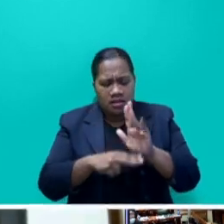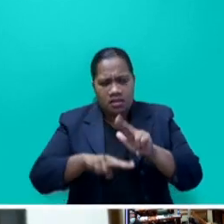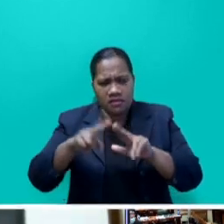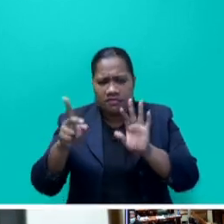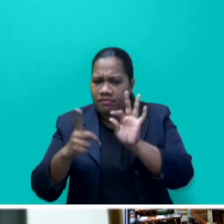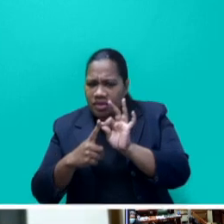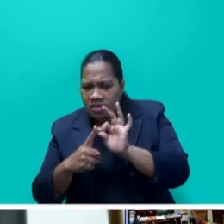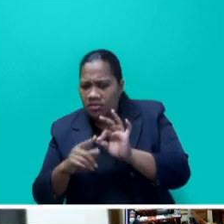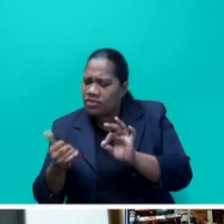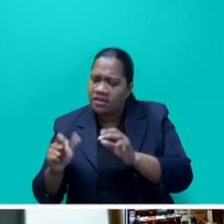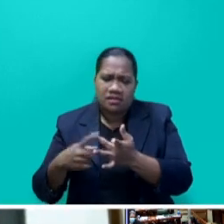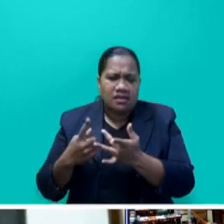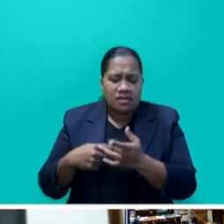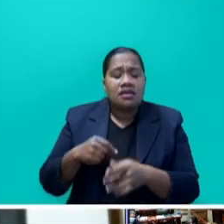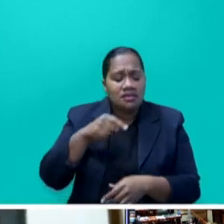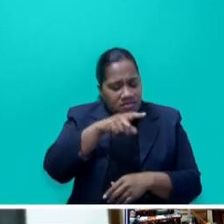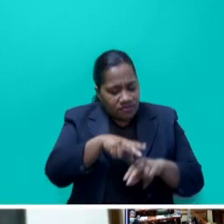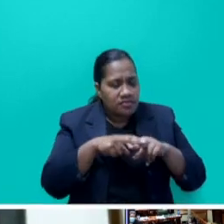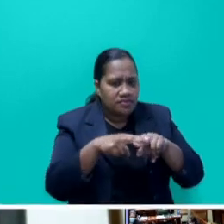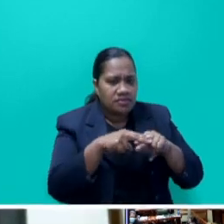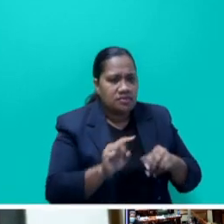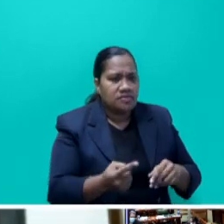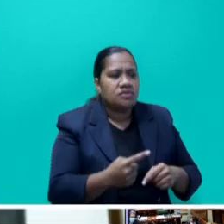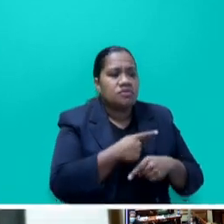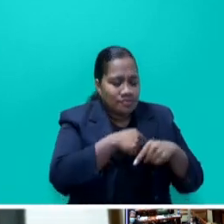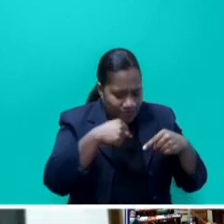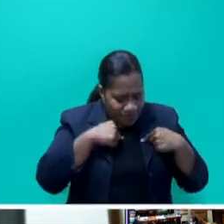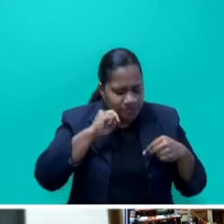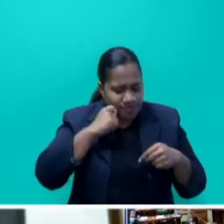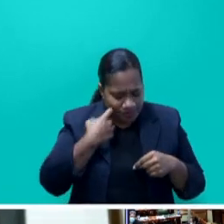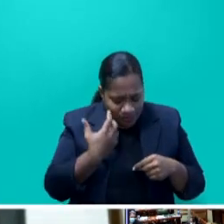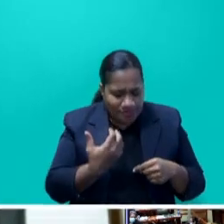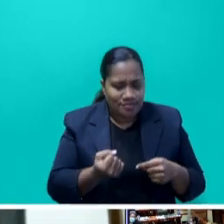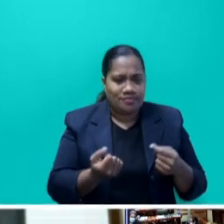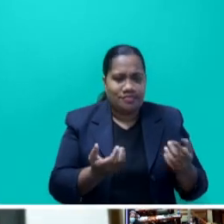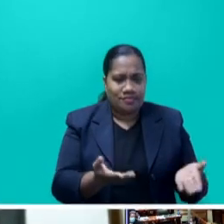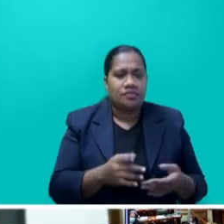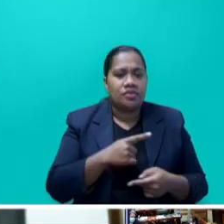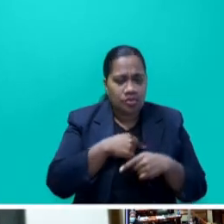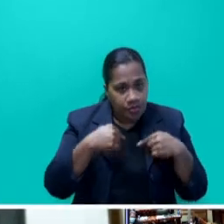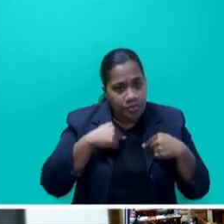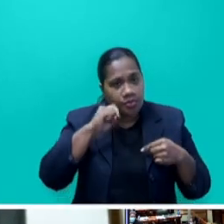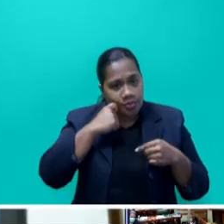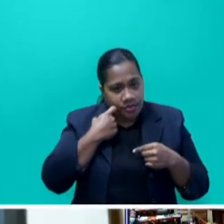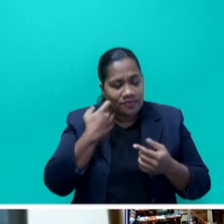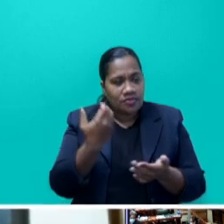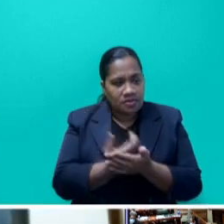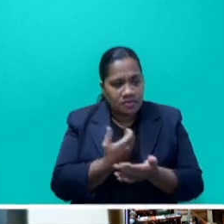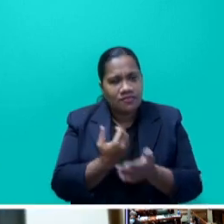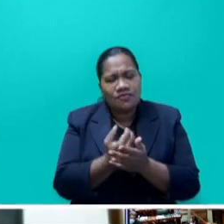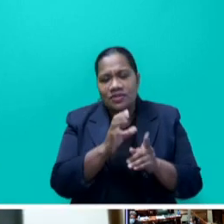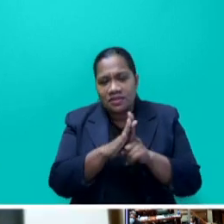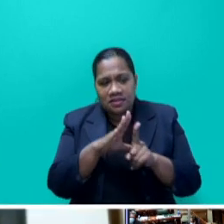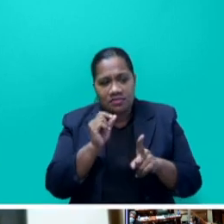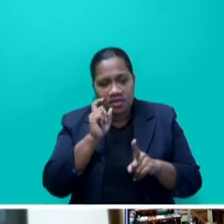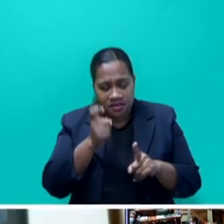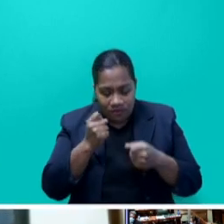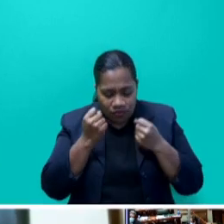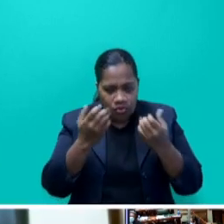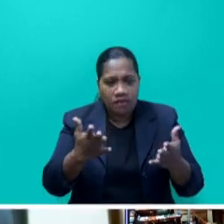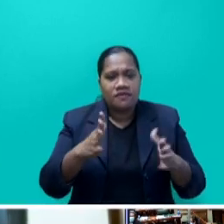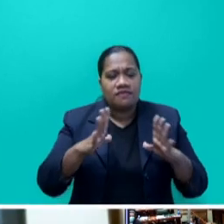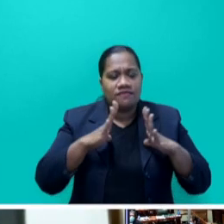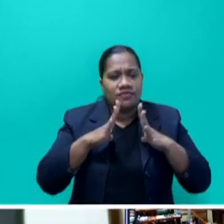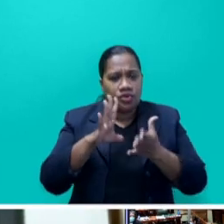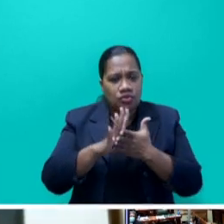applies to Fiji First. We will also have a manifesto. We will also need to say, for example, if we offer free education, if